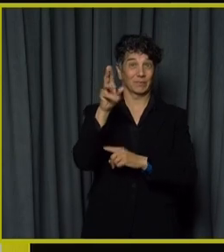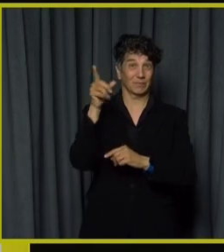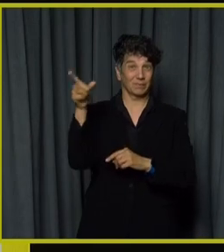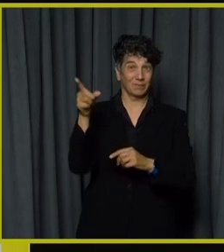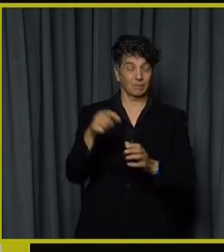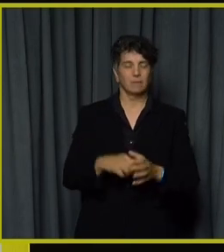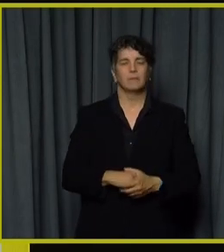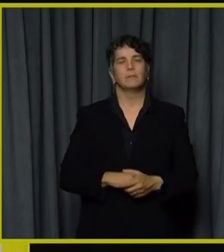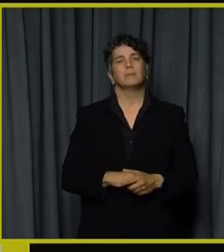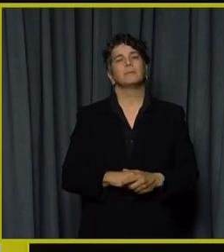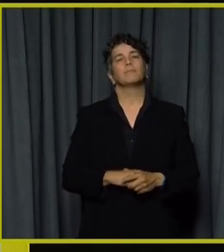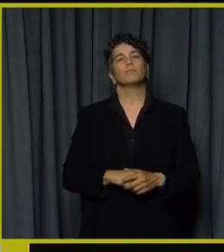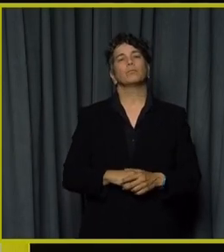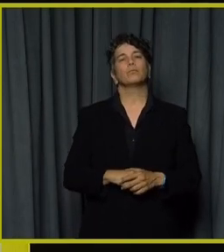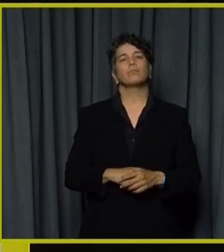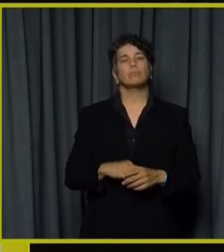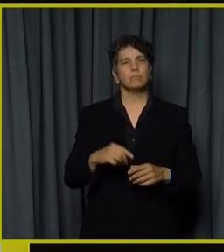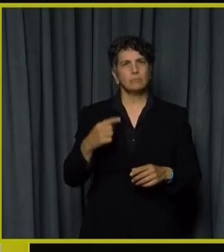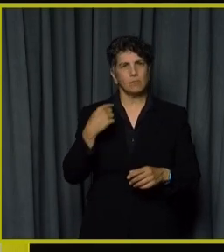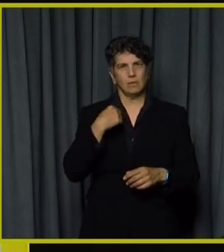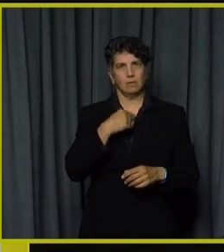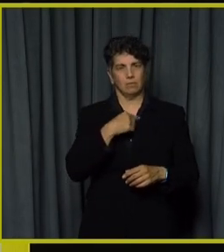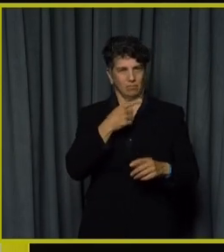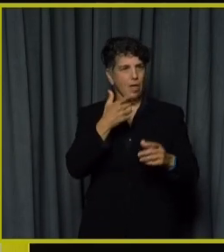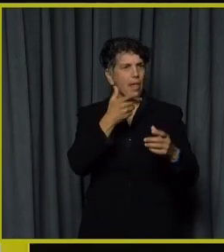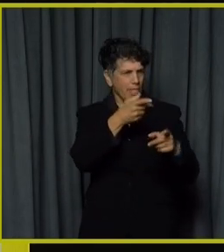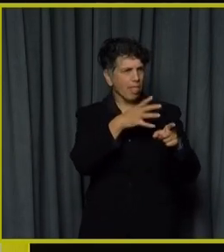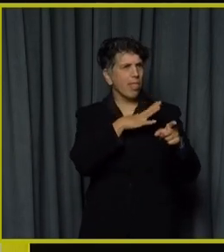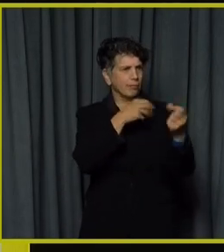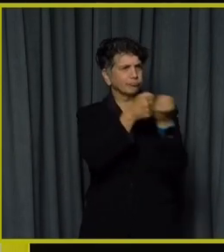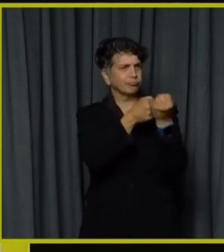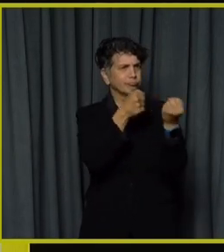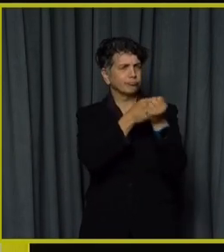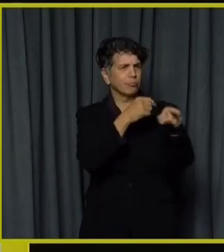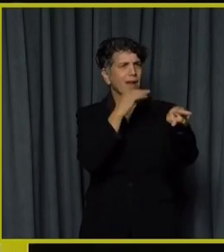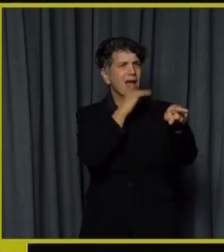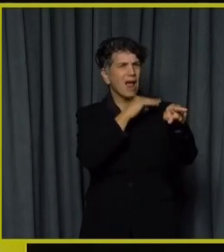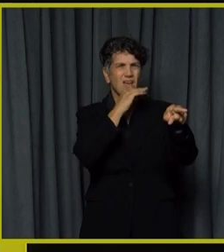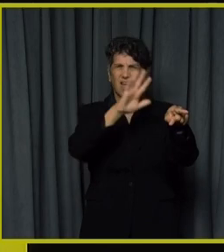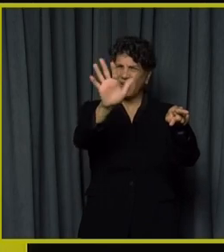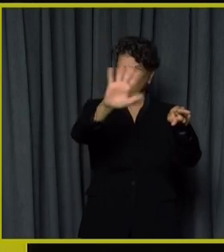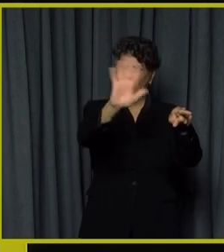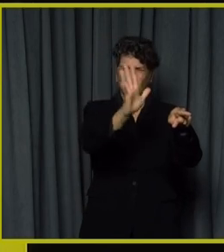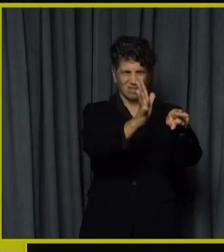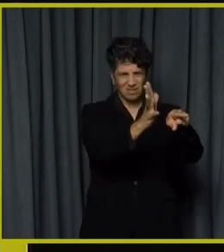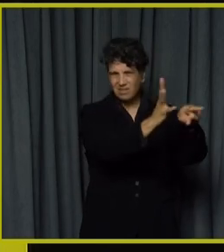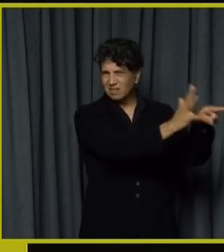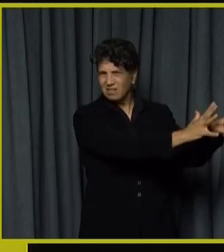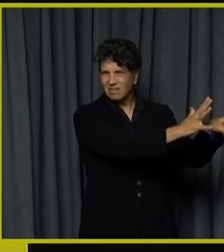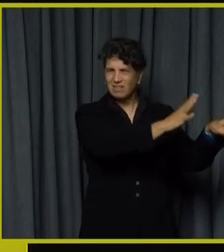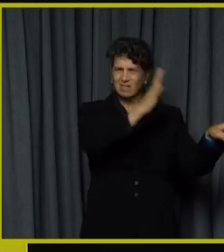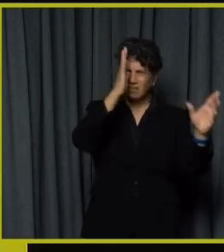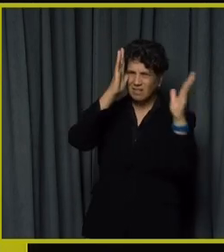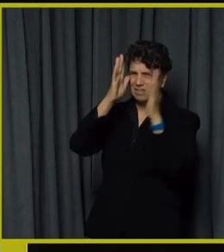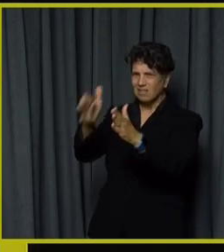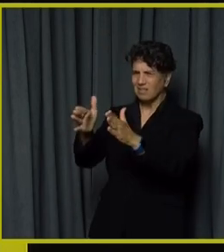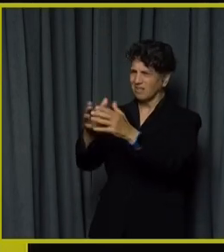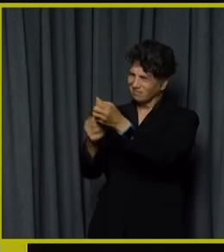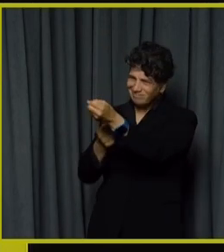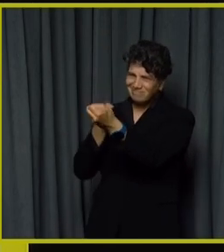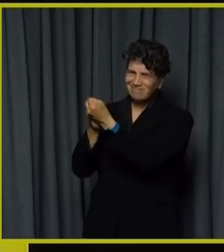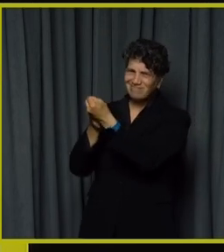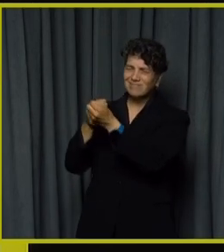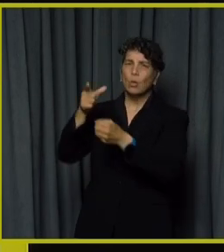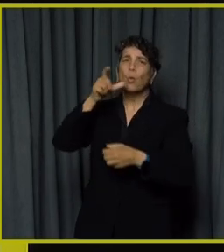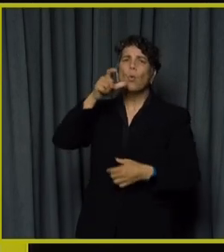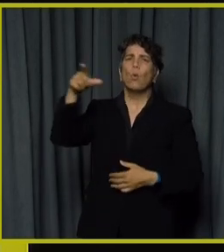the side of the poor, the side of the bruised, rejected, and